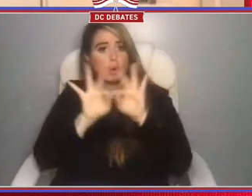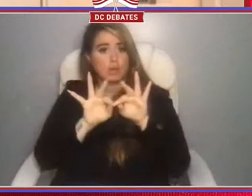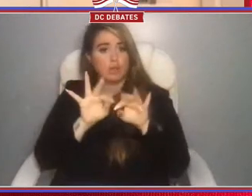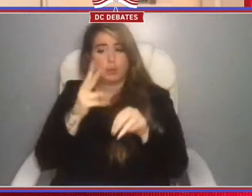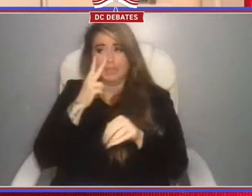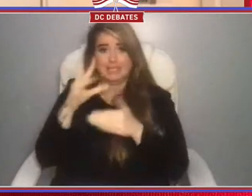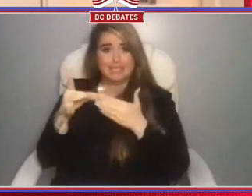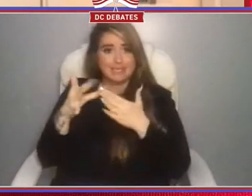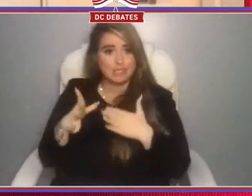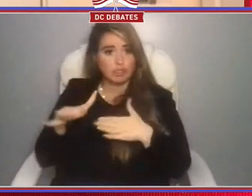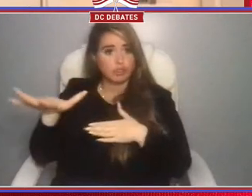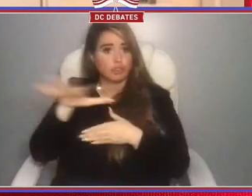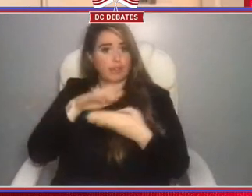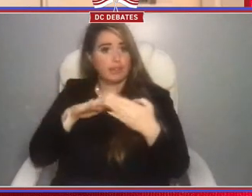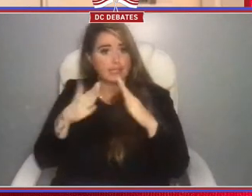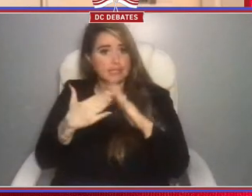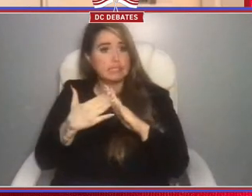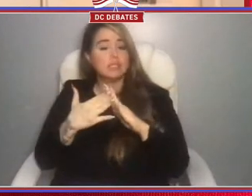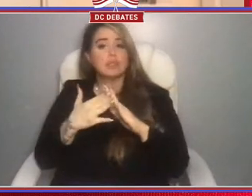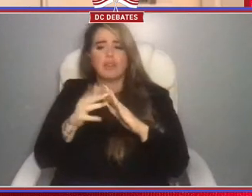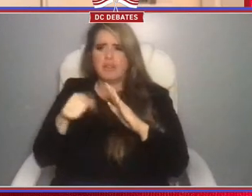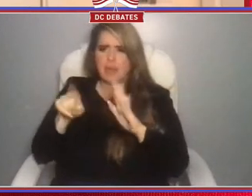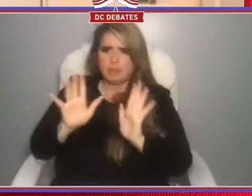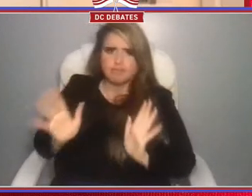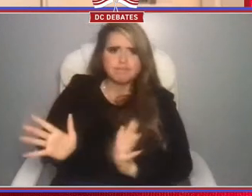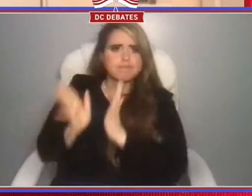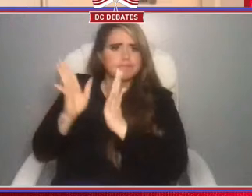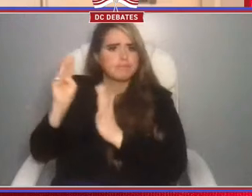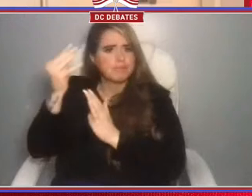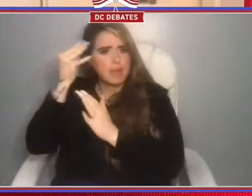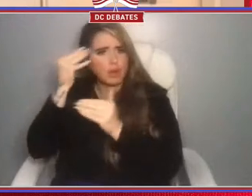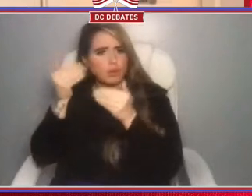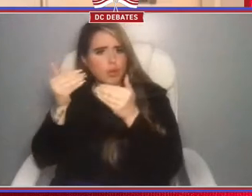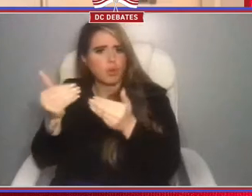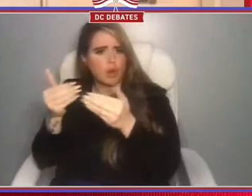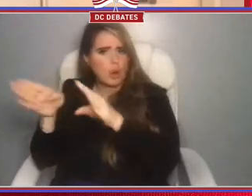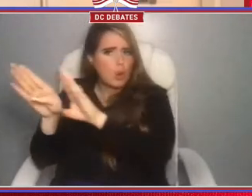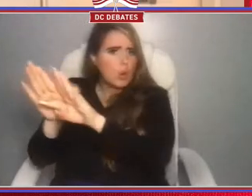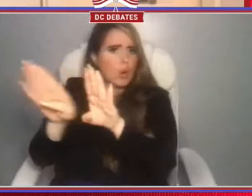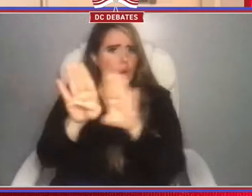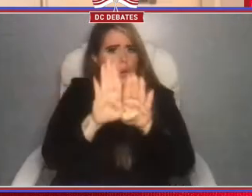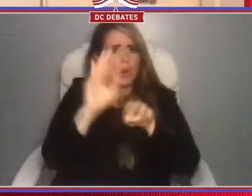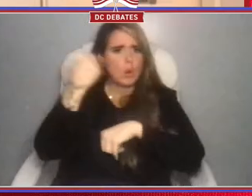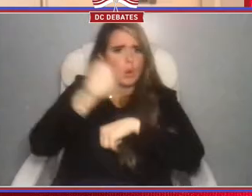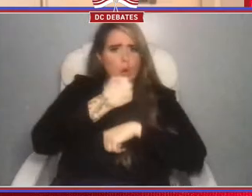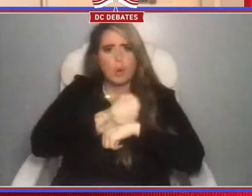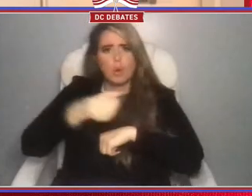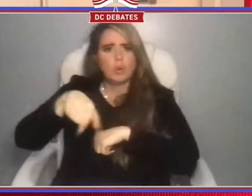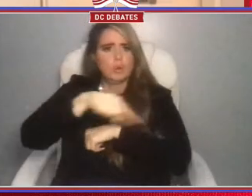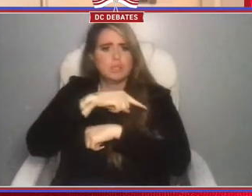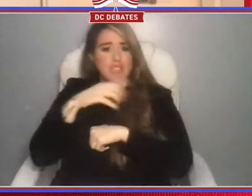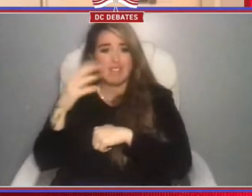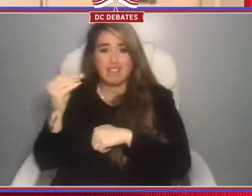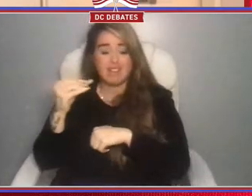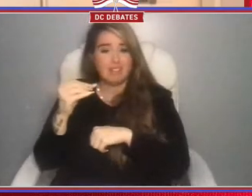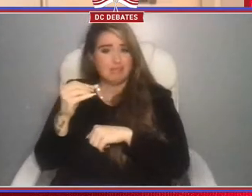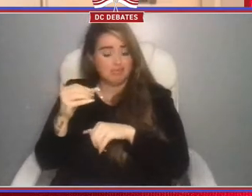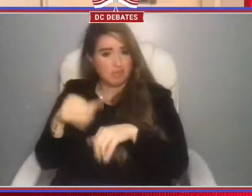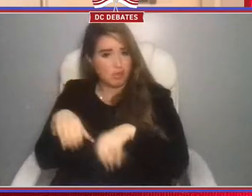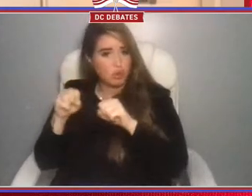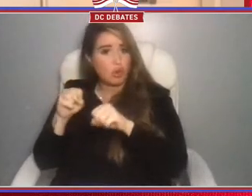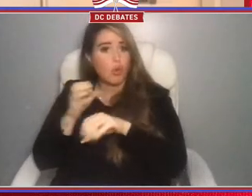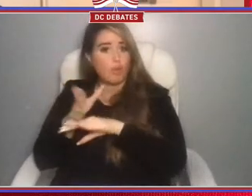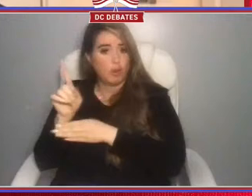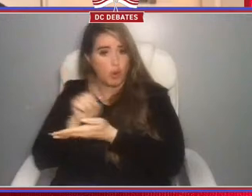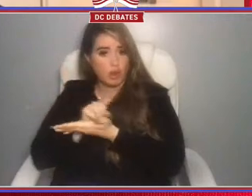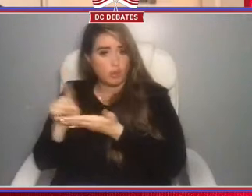were urging the mayor to close things down. And it took over a week and a number of people getting